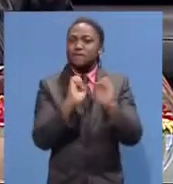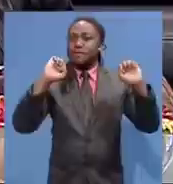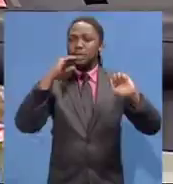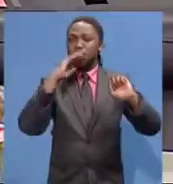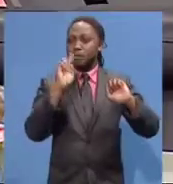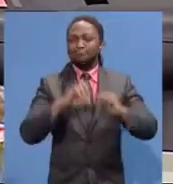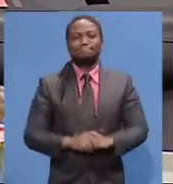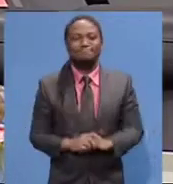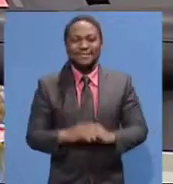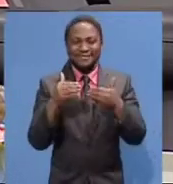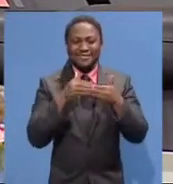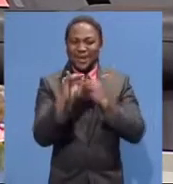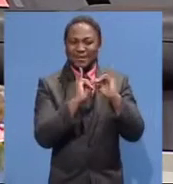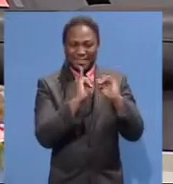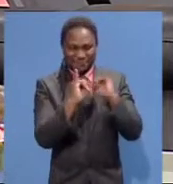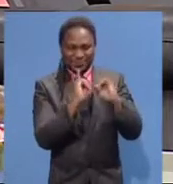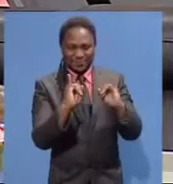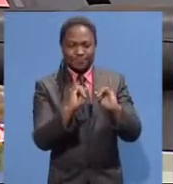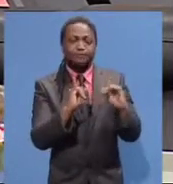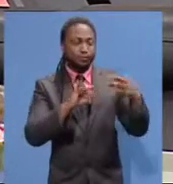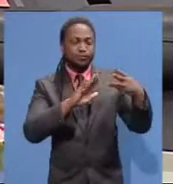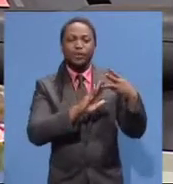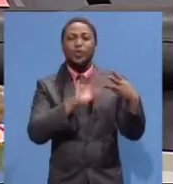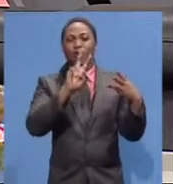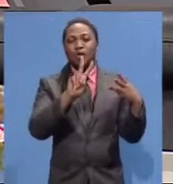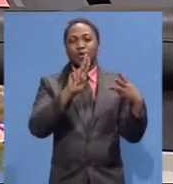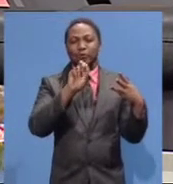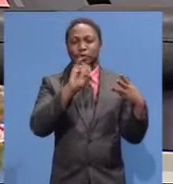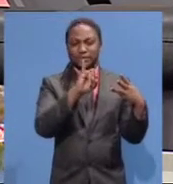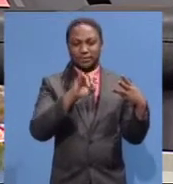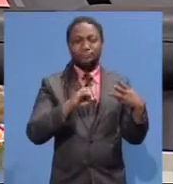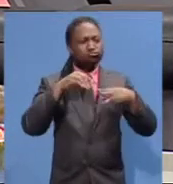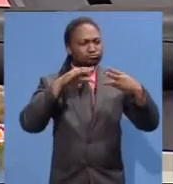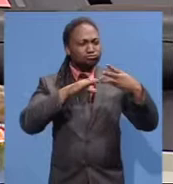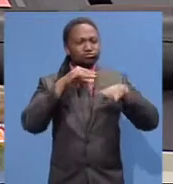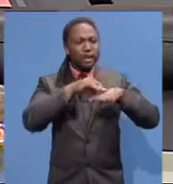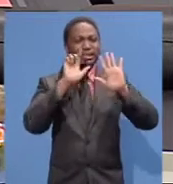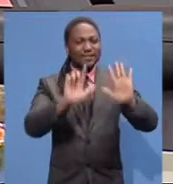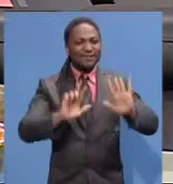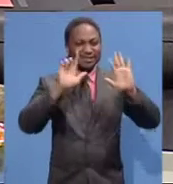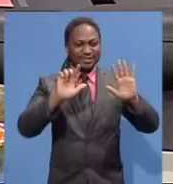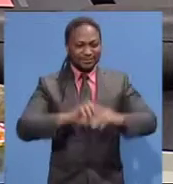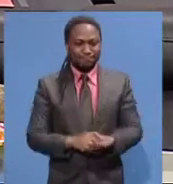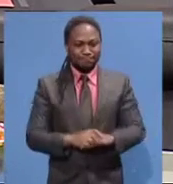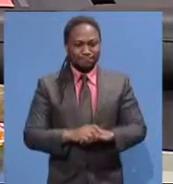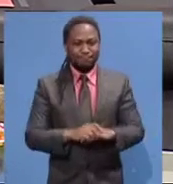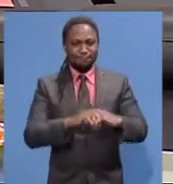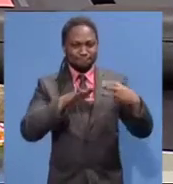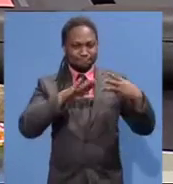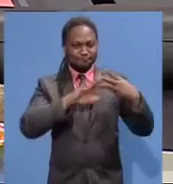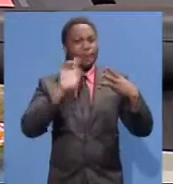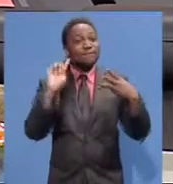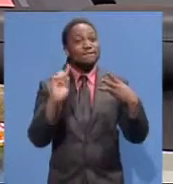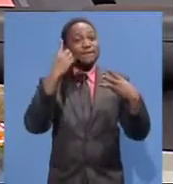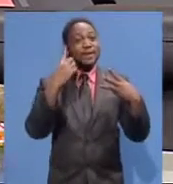next conversation is going to be with a man, Uvusi Temagwayo, who at the age of 17 was named and ranked the